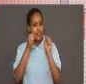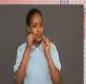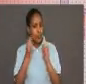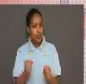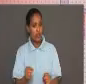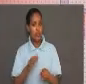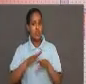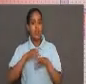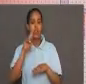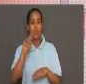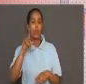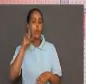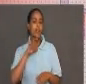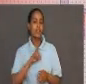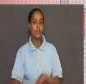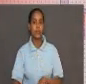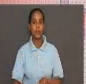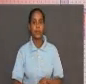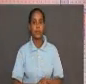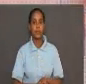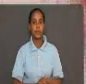stronger than thermoplastics.